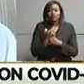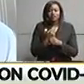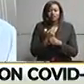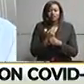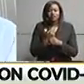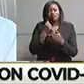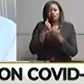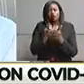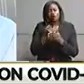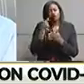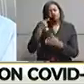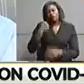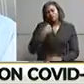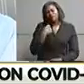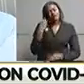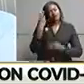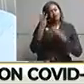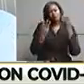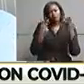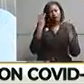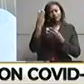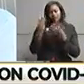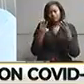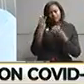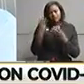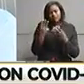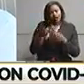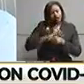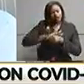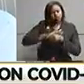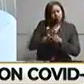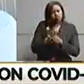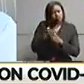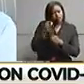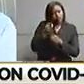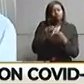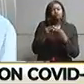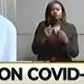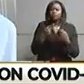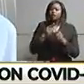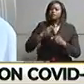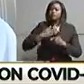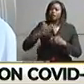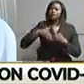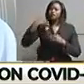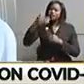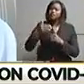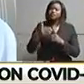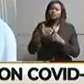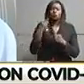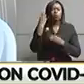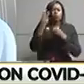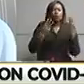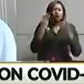because for me, I'm worried about, apart from fighting the virus, my next worry is production.